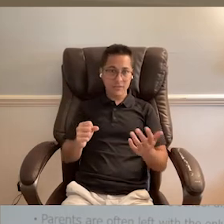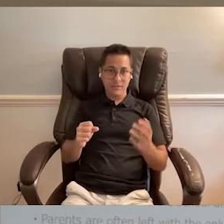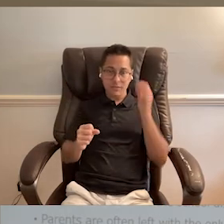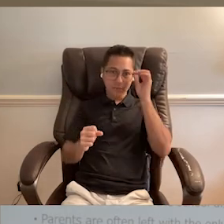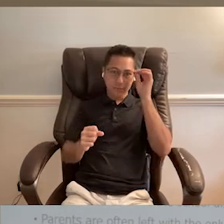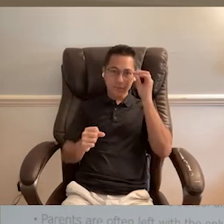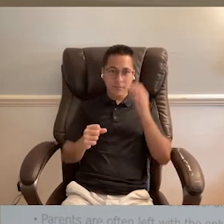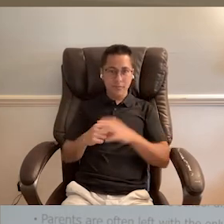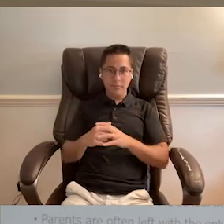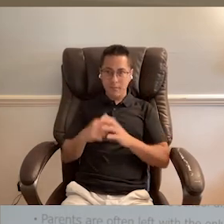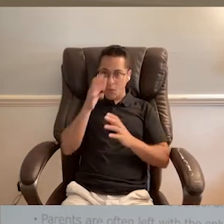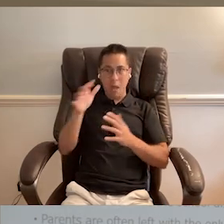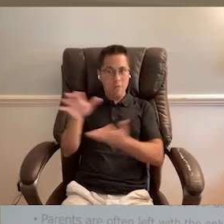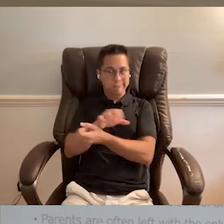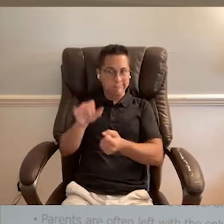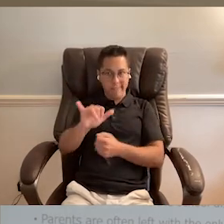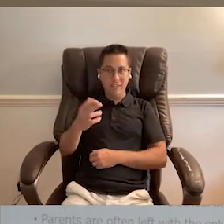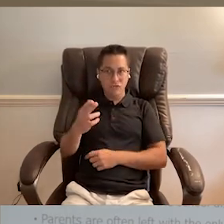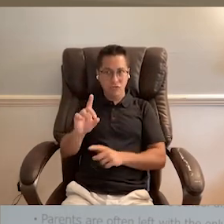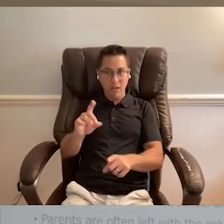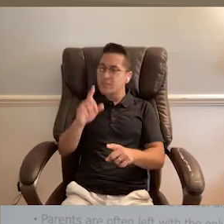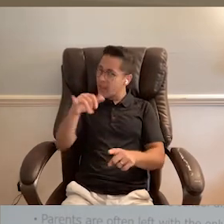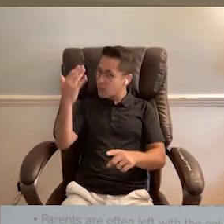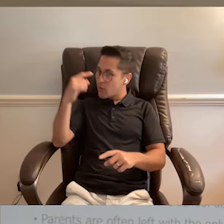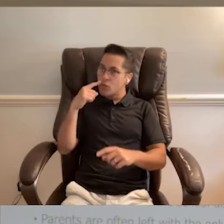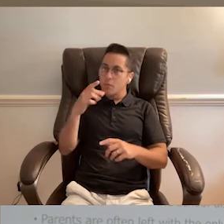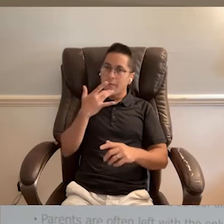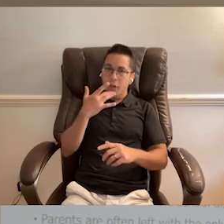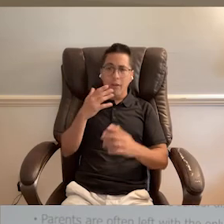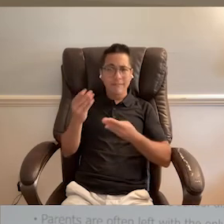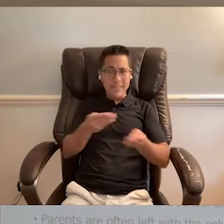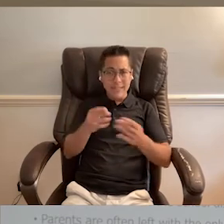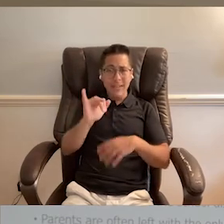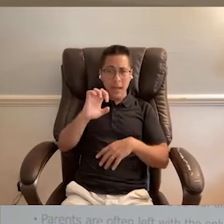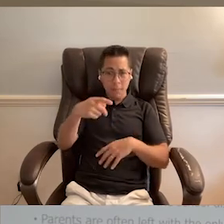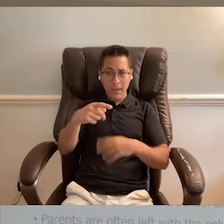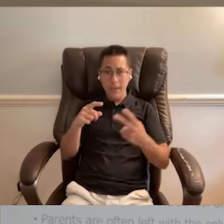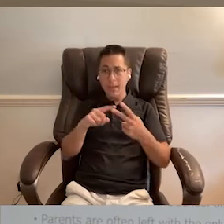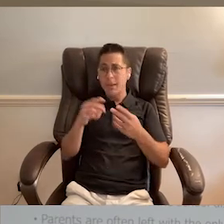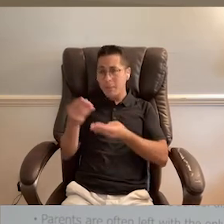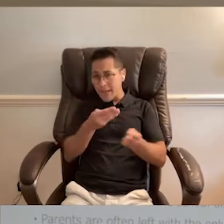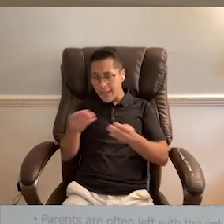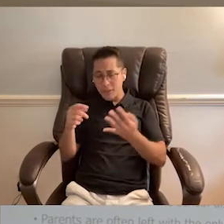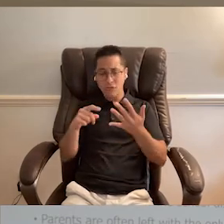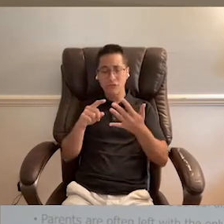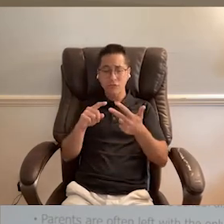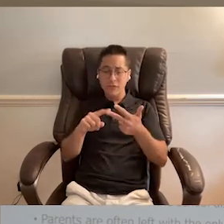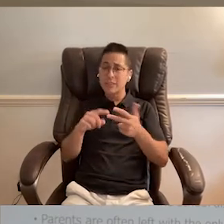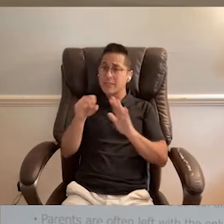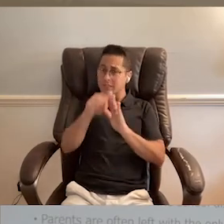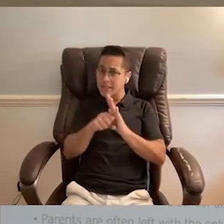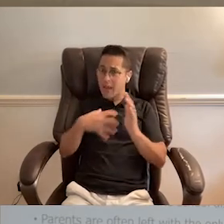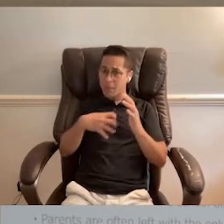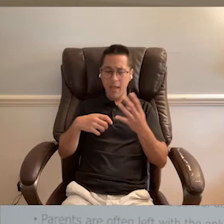that's why you want to use facilitated IEP, mediation, state complaint, and number one, advocacy.